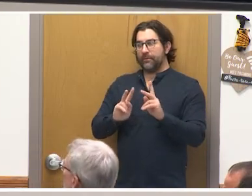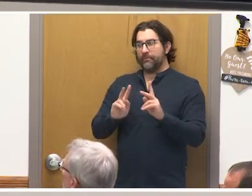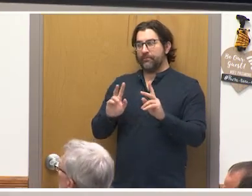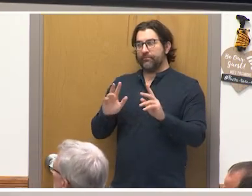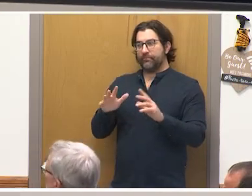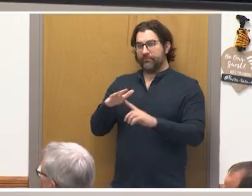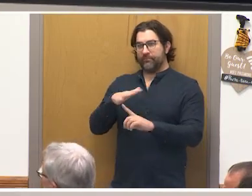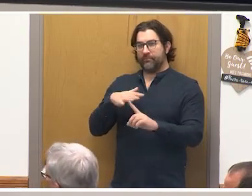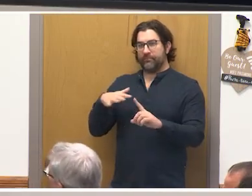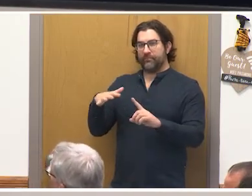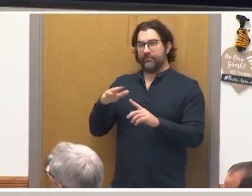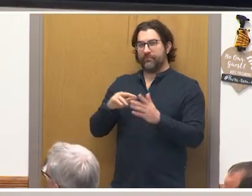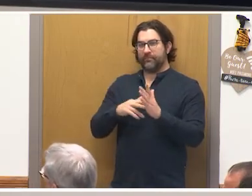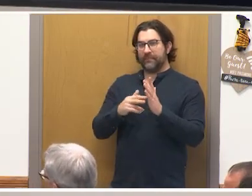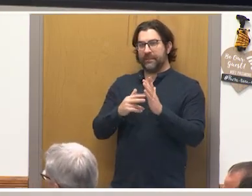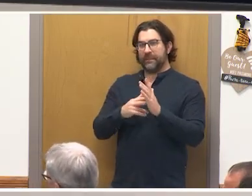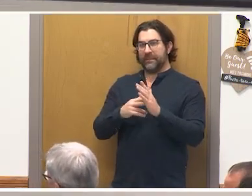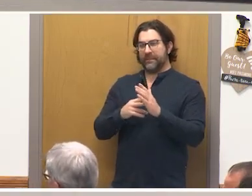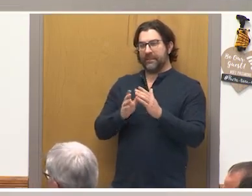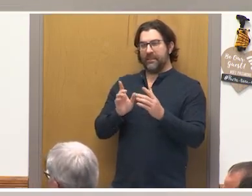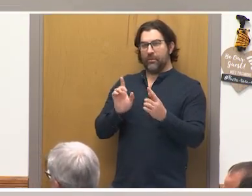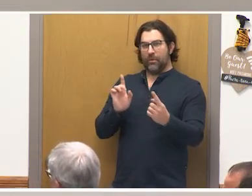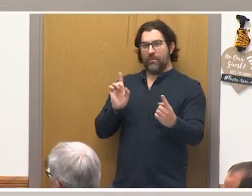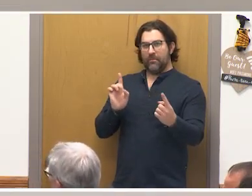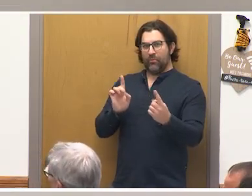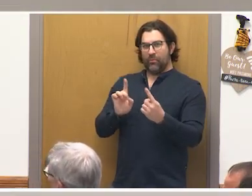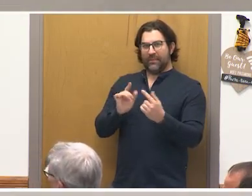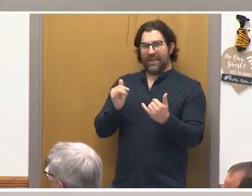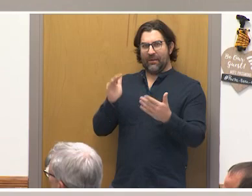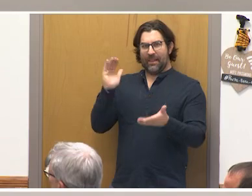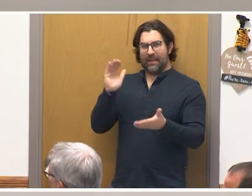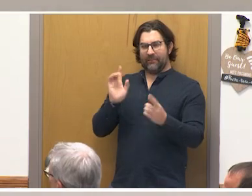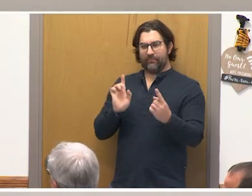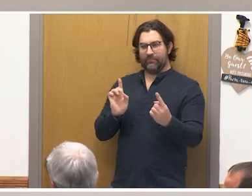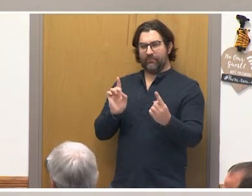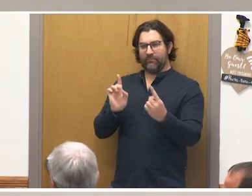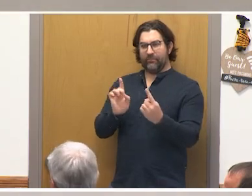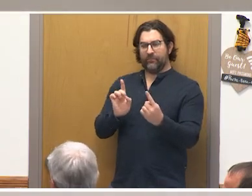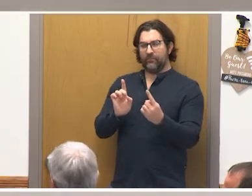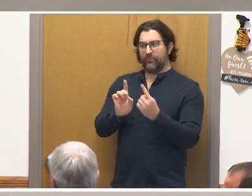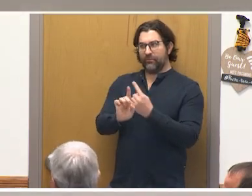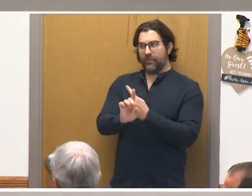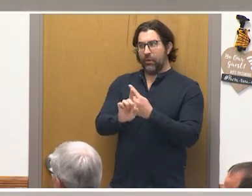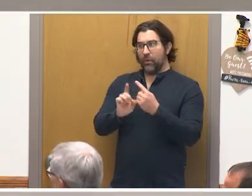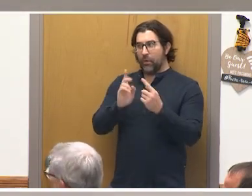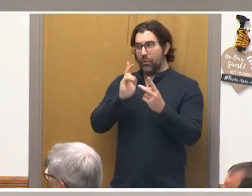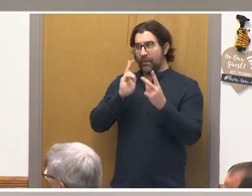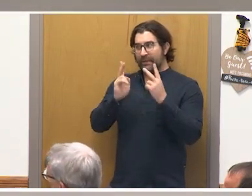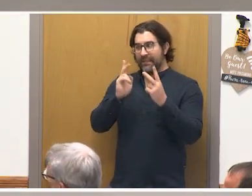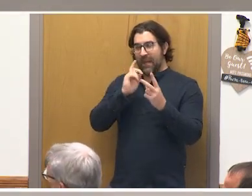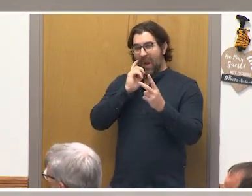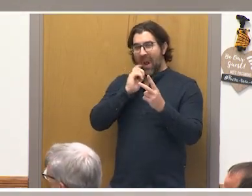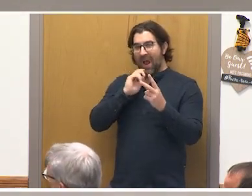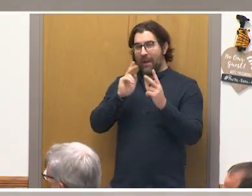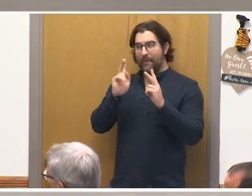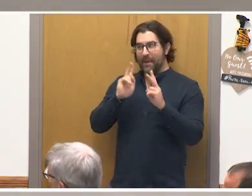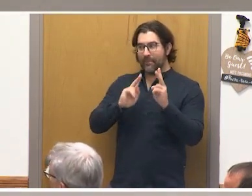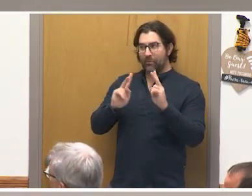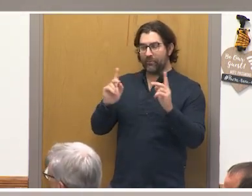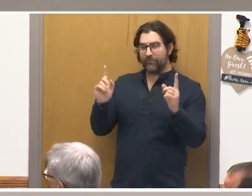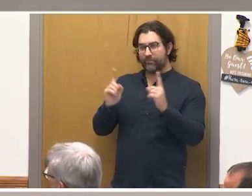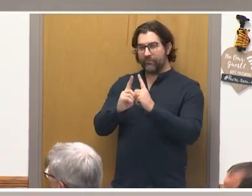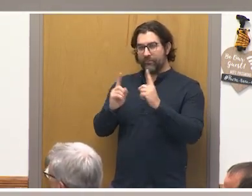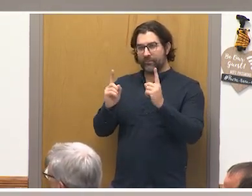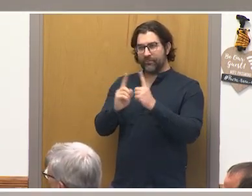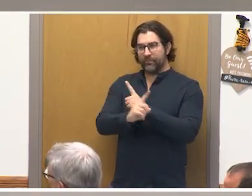then shortens that pedestrian crossing here. It also opens up sight lines so you can see pedestrians and see